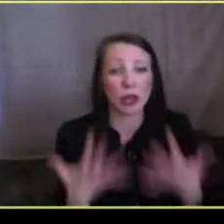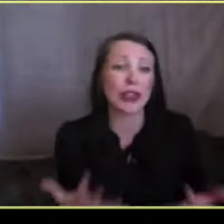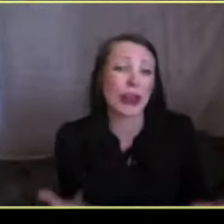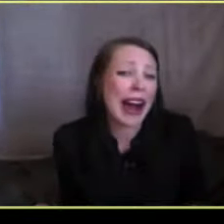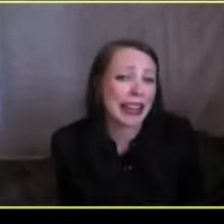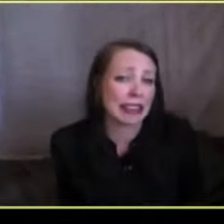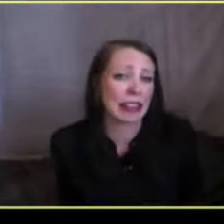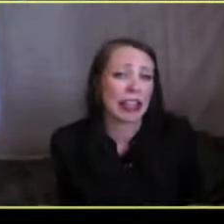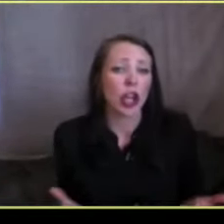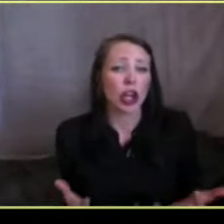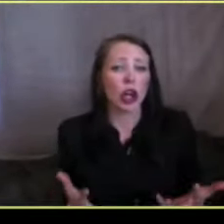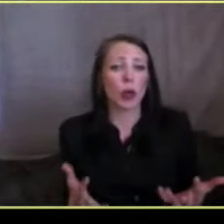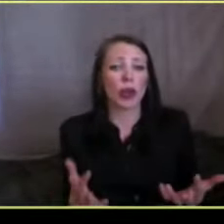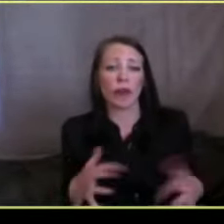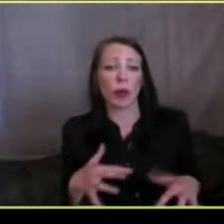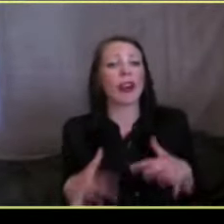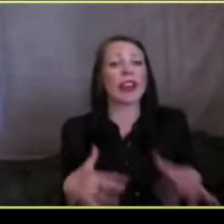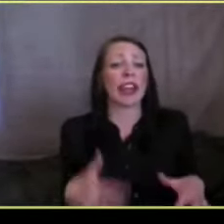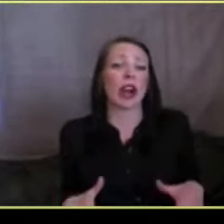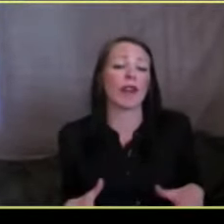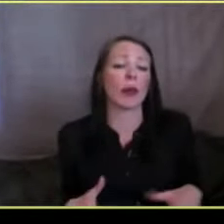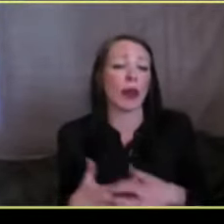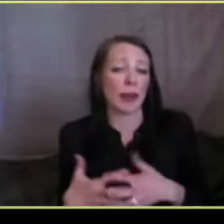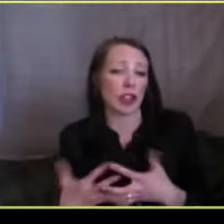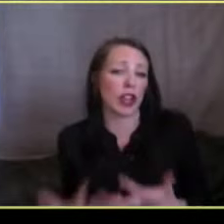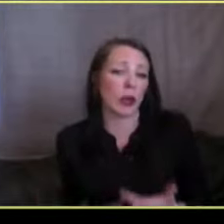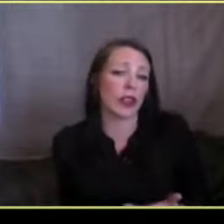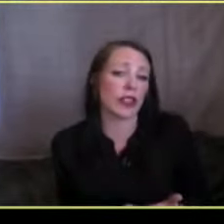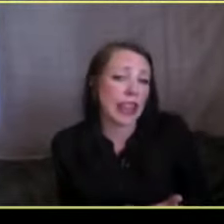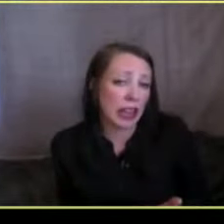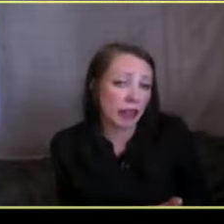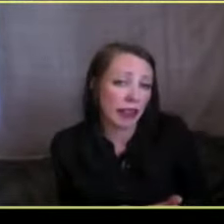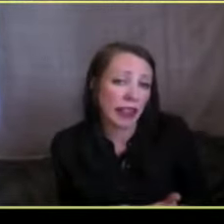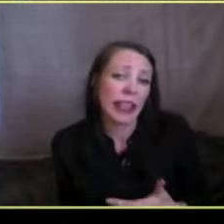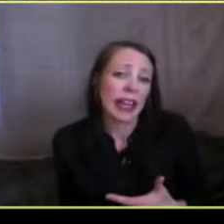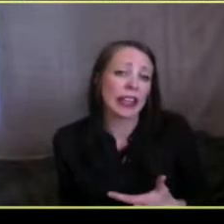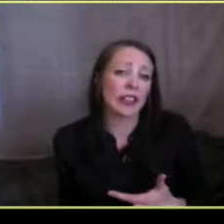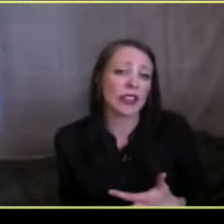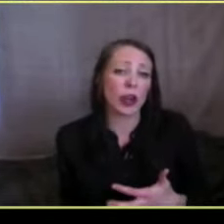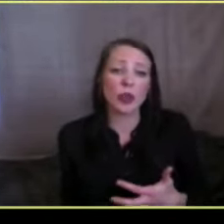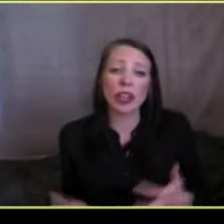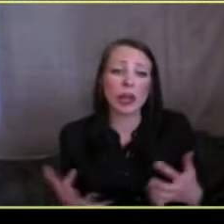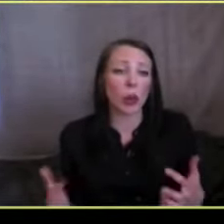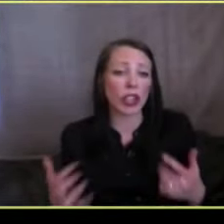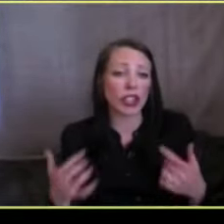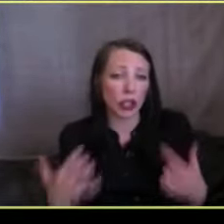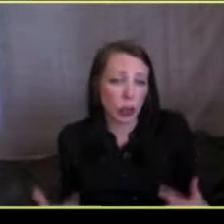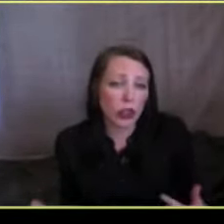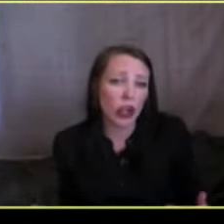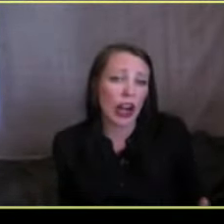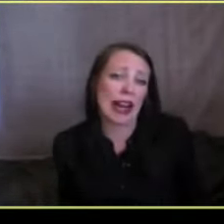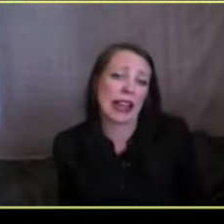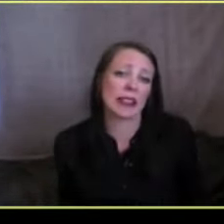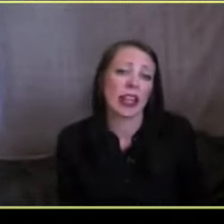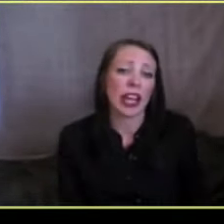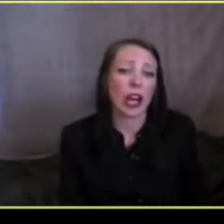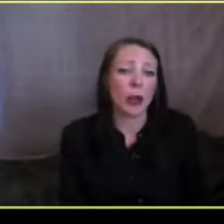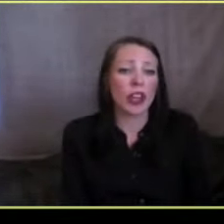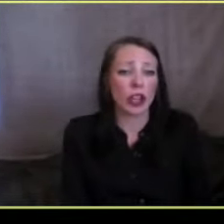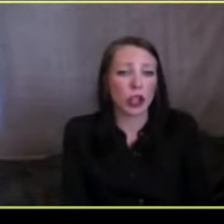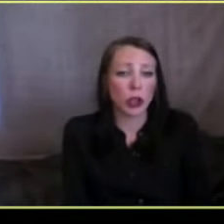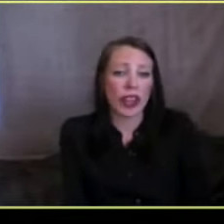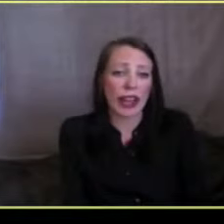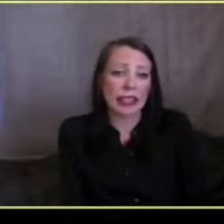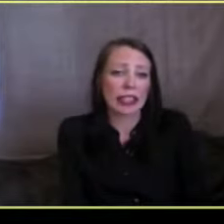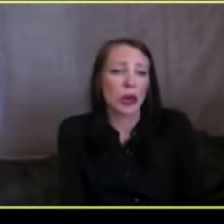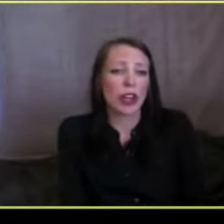can use their eyes. We're very careful. We want to make sure that we're safe. And so it's really important to use our eyes, and we